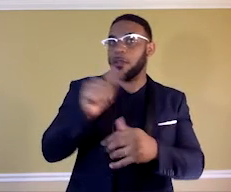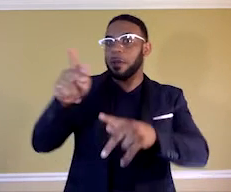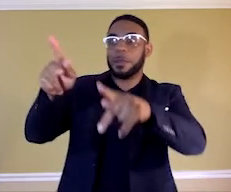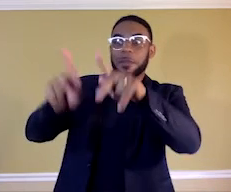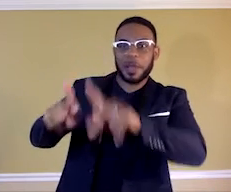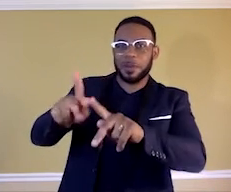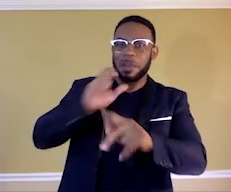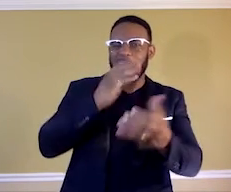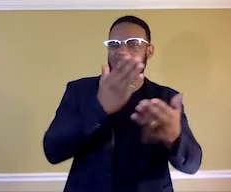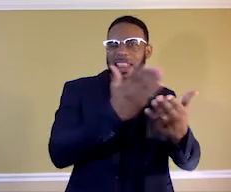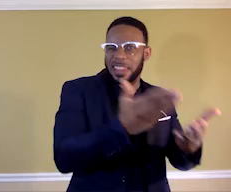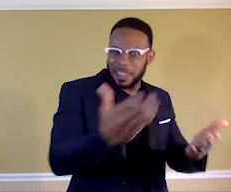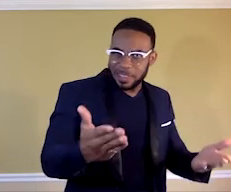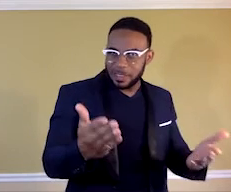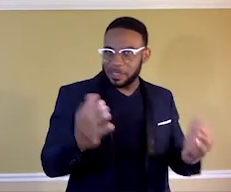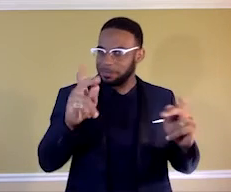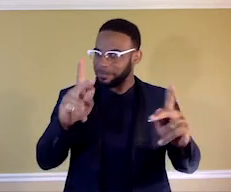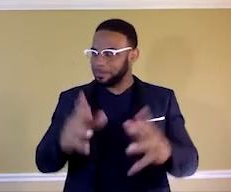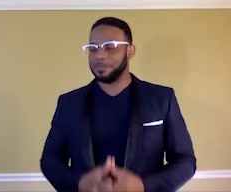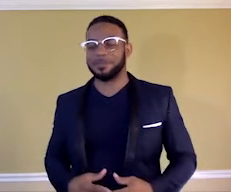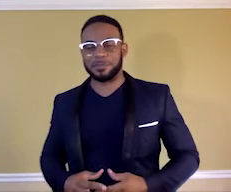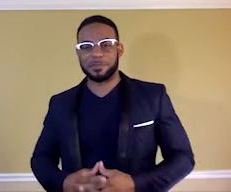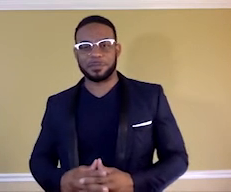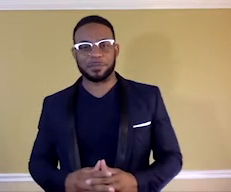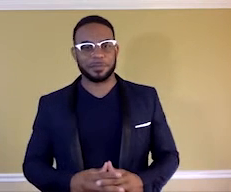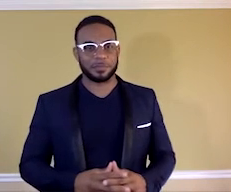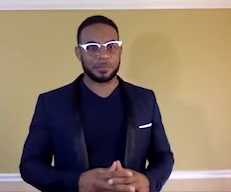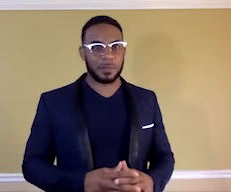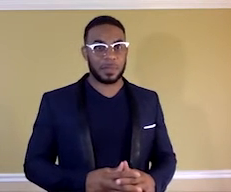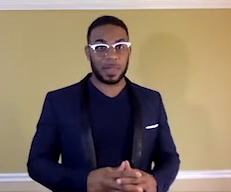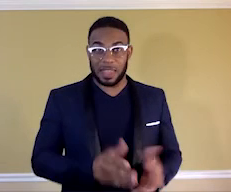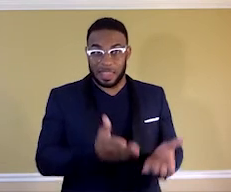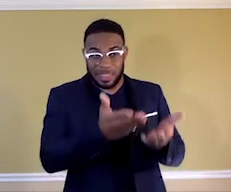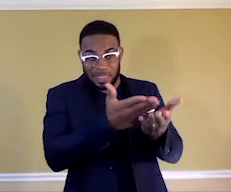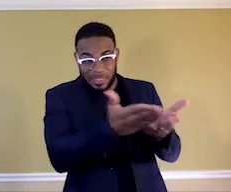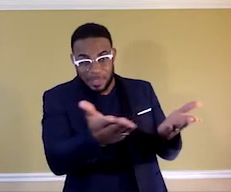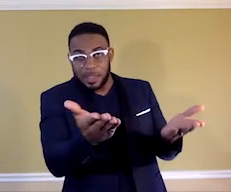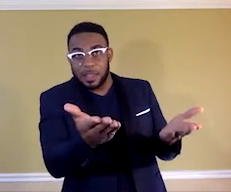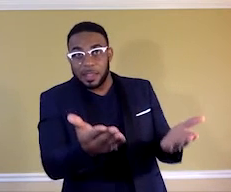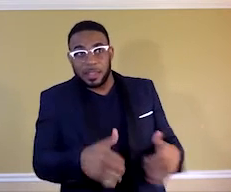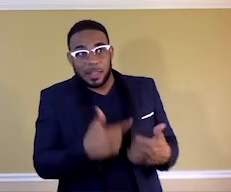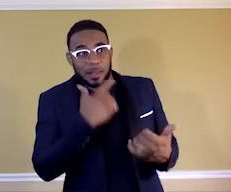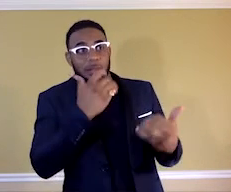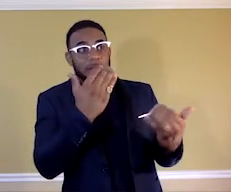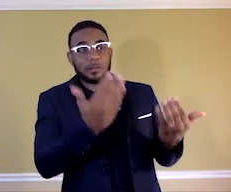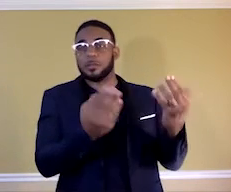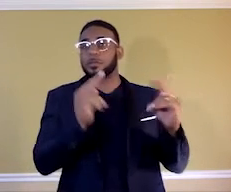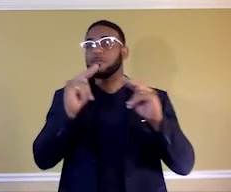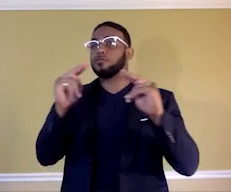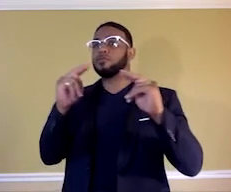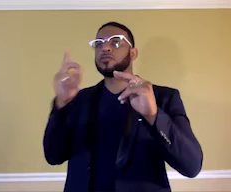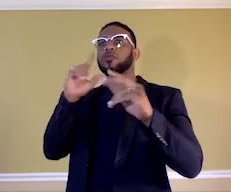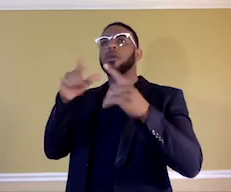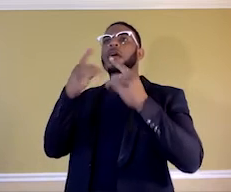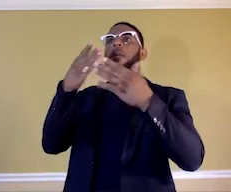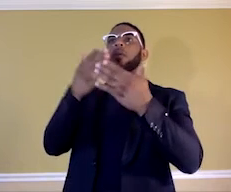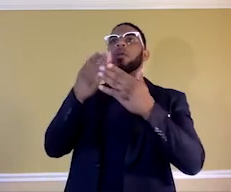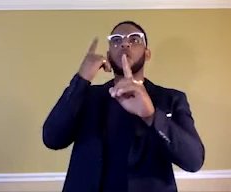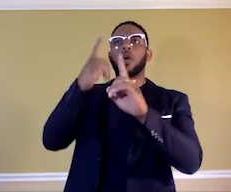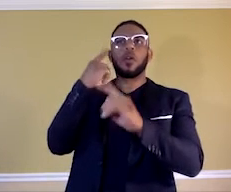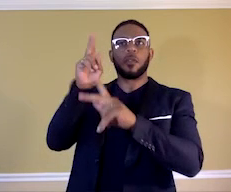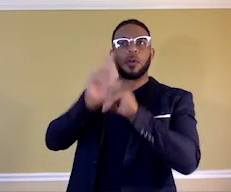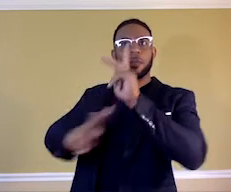people, not inanimate objects. Objects exist to be leveraged to accomplish the goals of